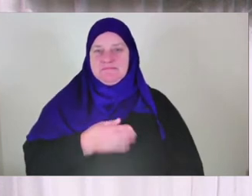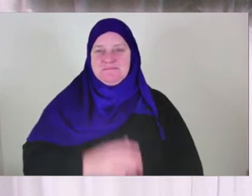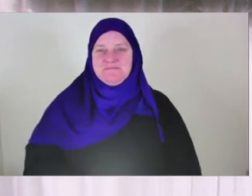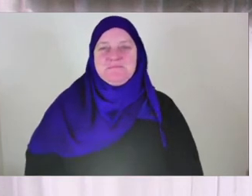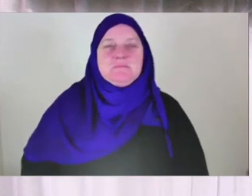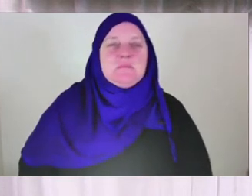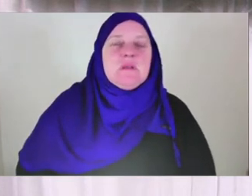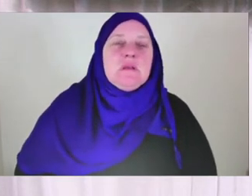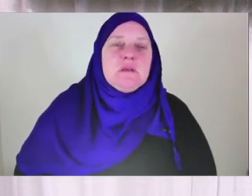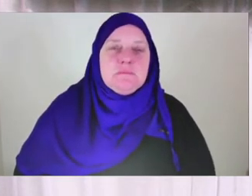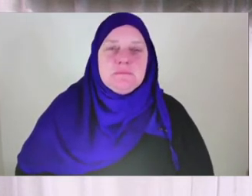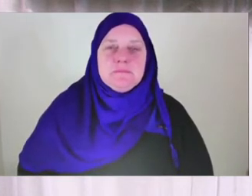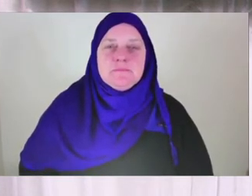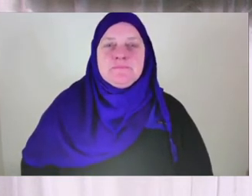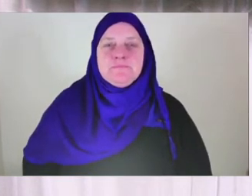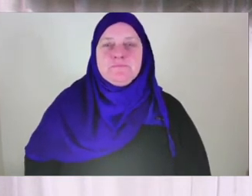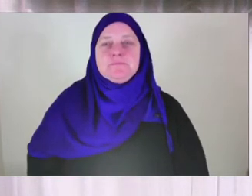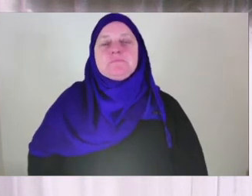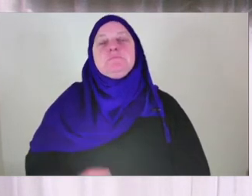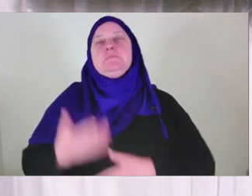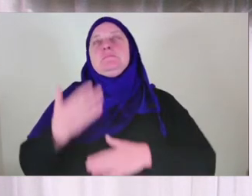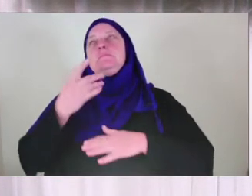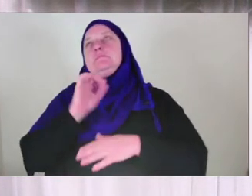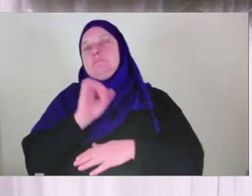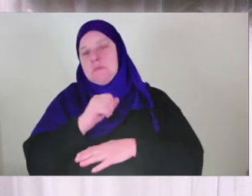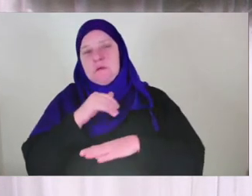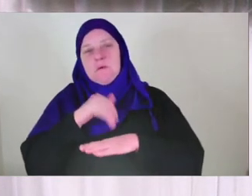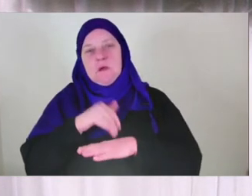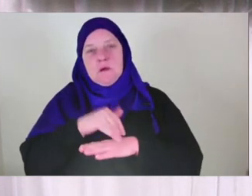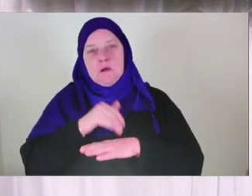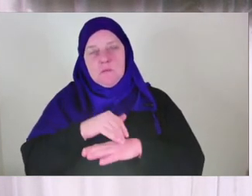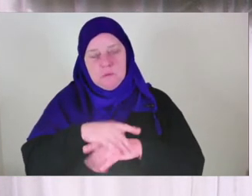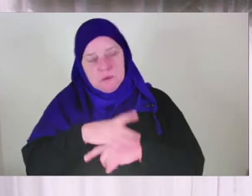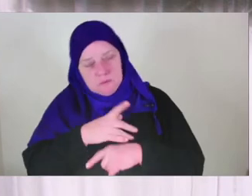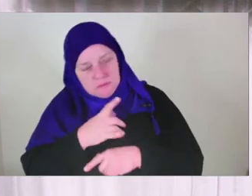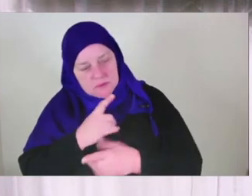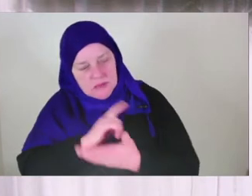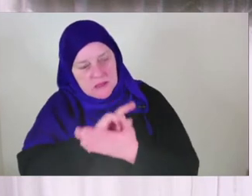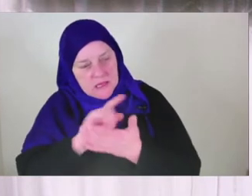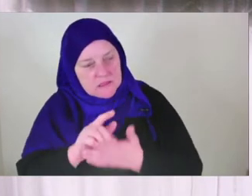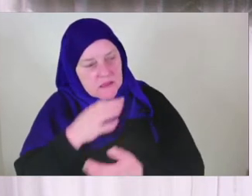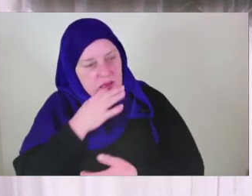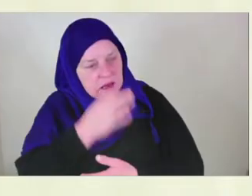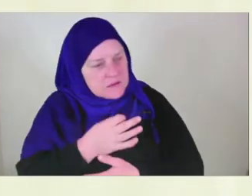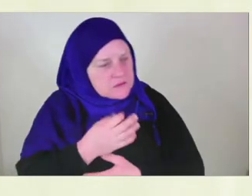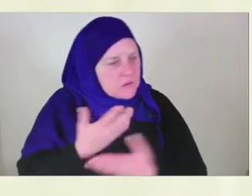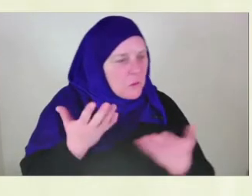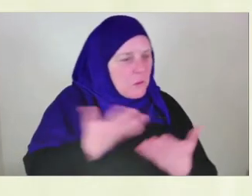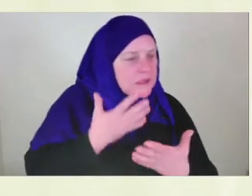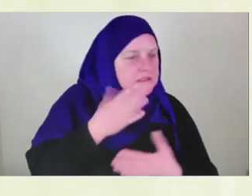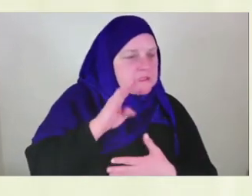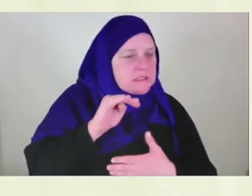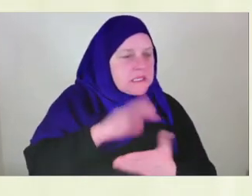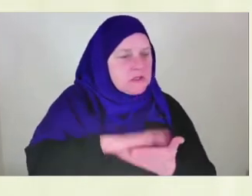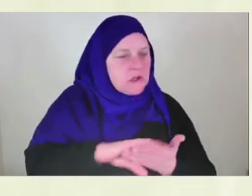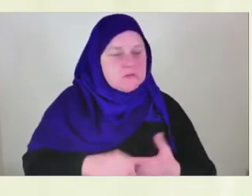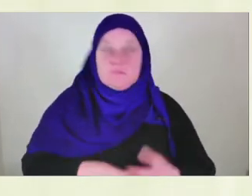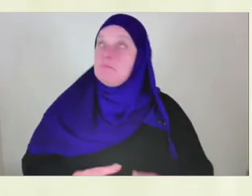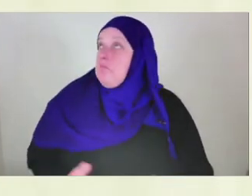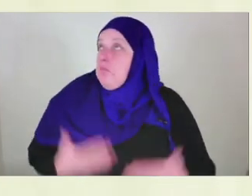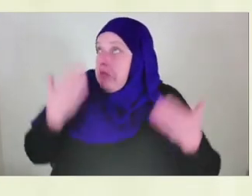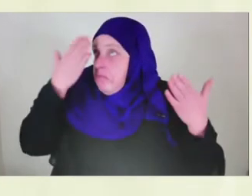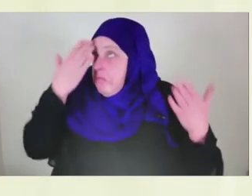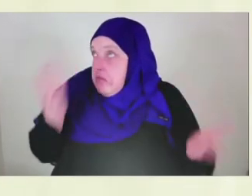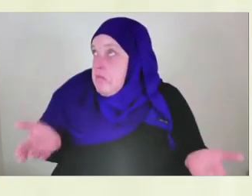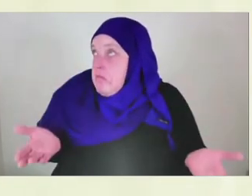when you're asking your son, you know, where's that $10? He turns around and says, what $10? Yeah, that's what's